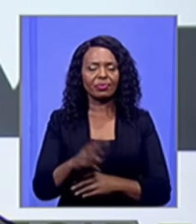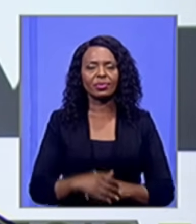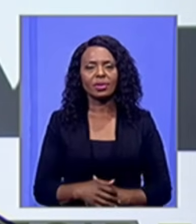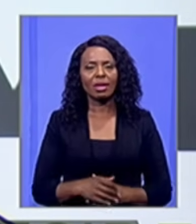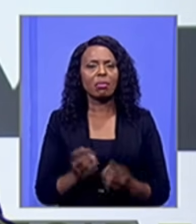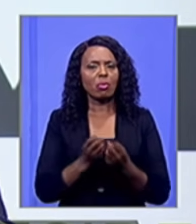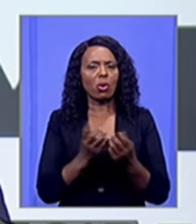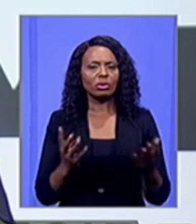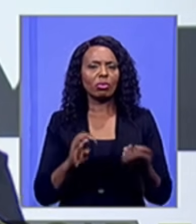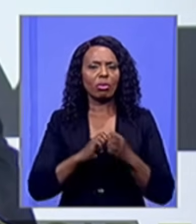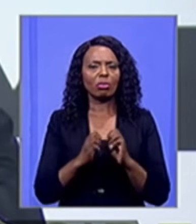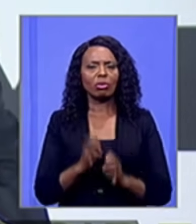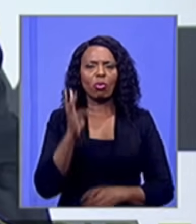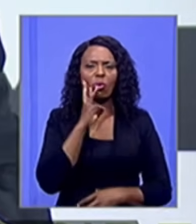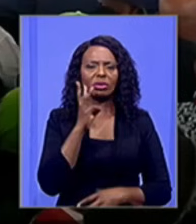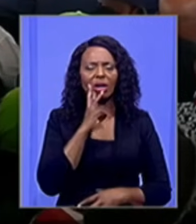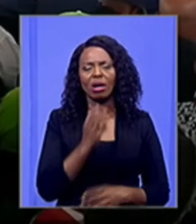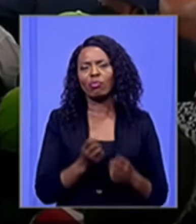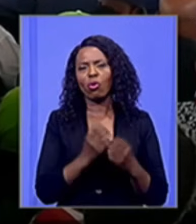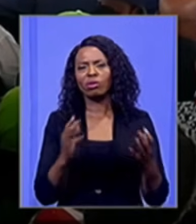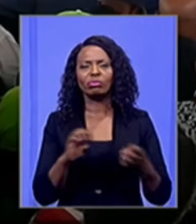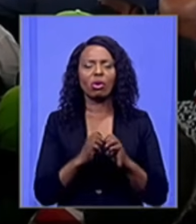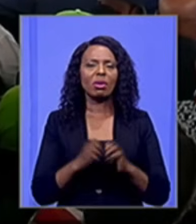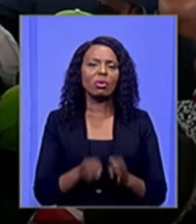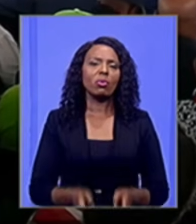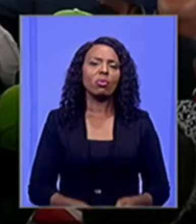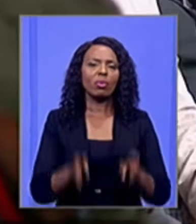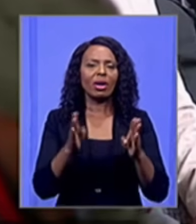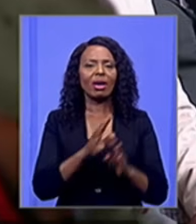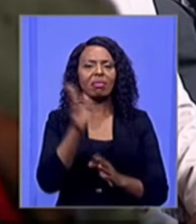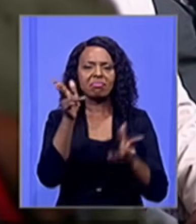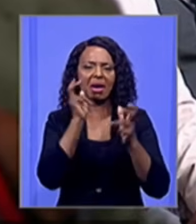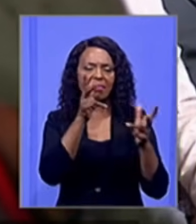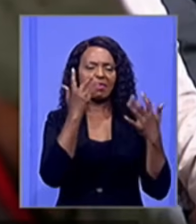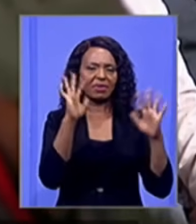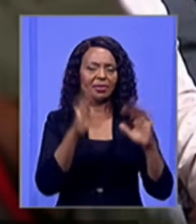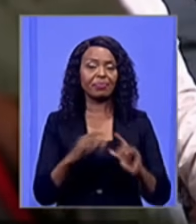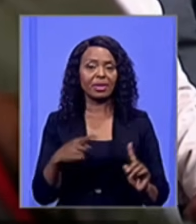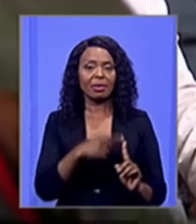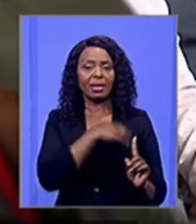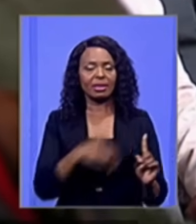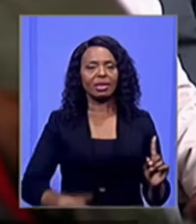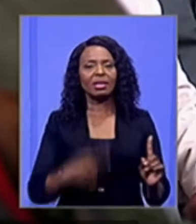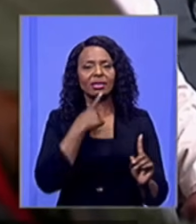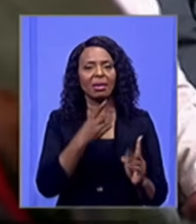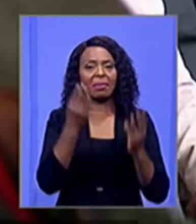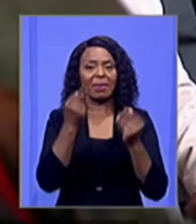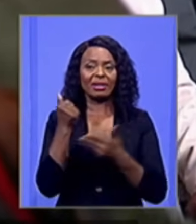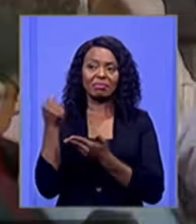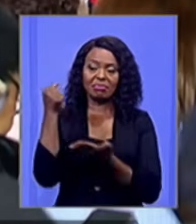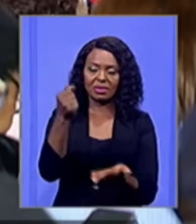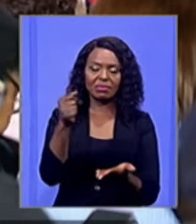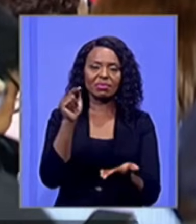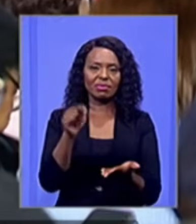ba bantsi ba bua ka ditsela. Re dukile kaofela. Mo presidente o re ditjhelete tsa dithuso tsa mmuso